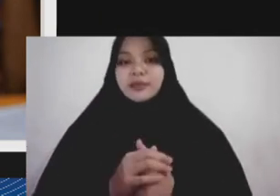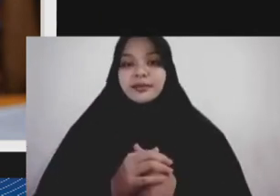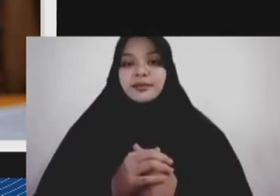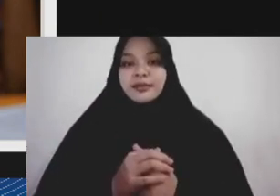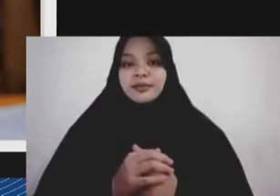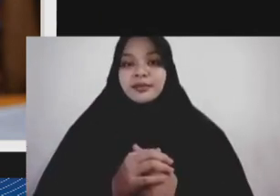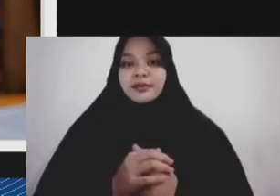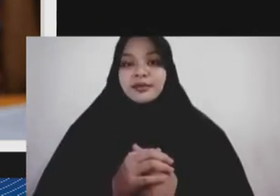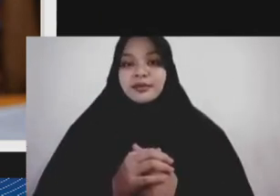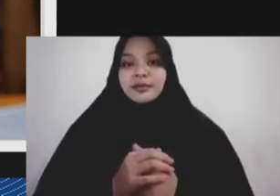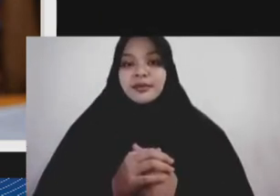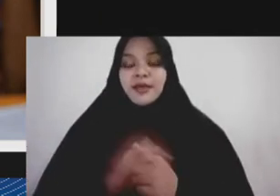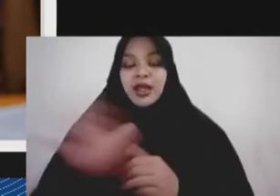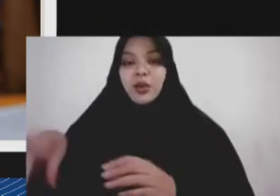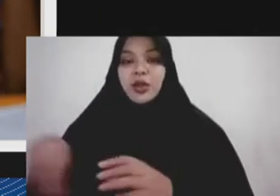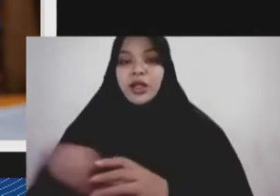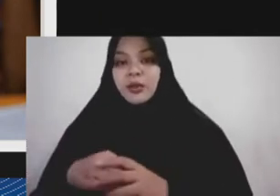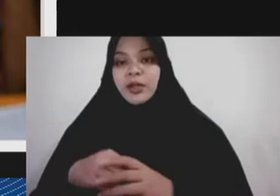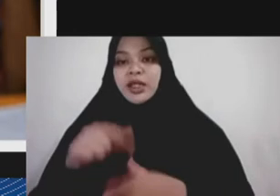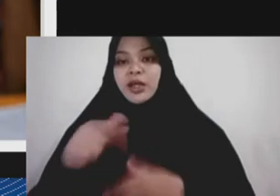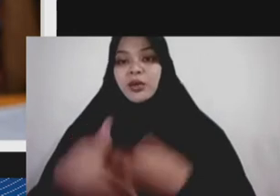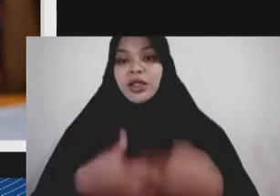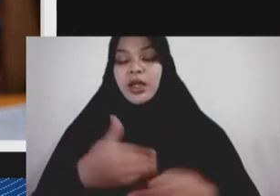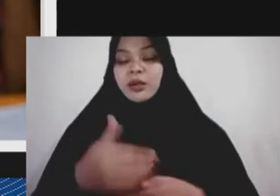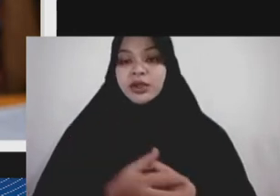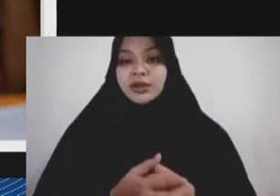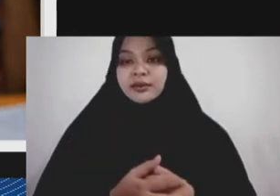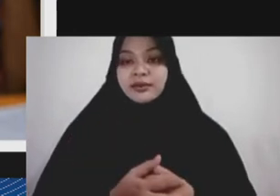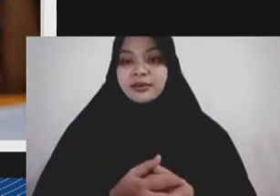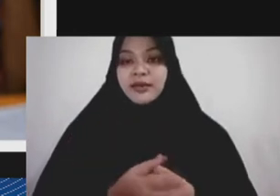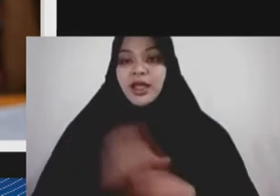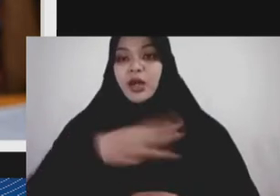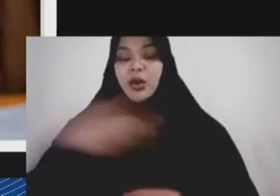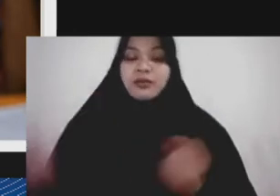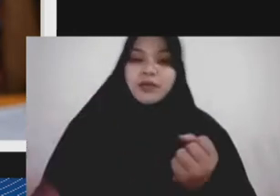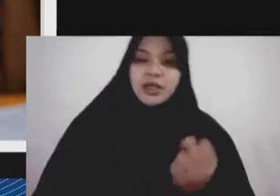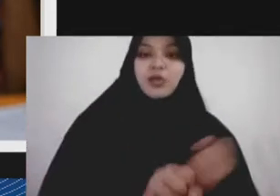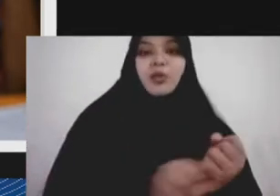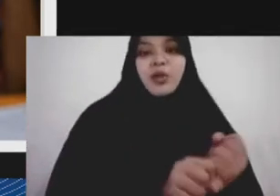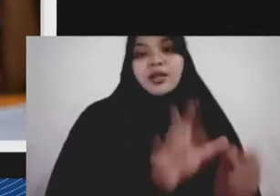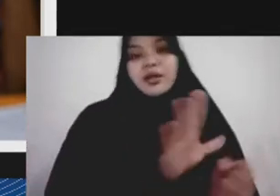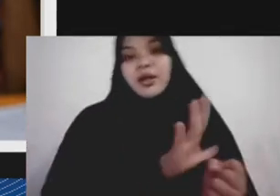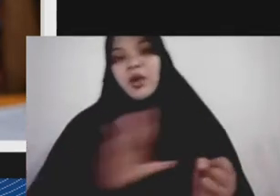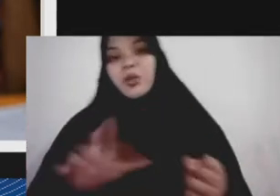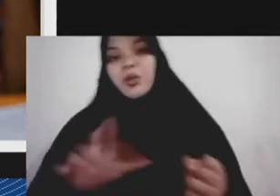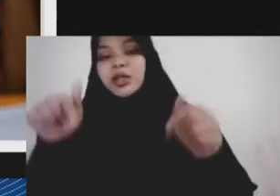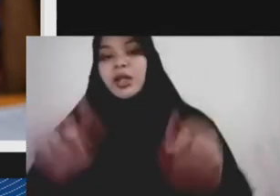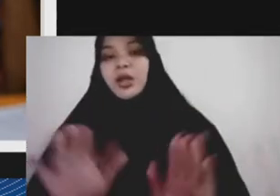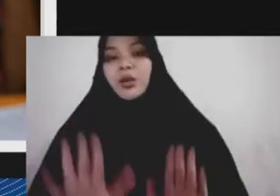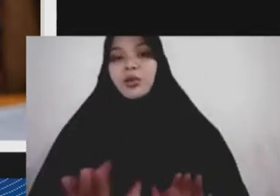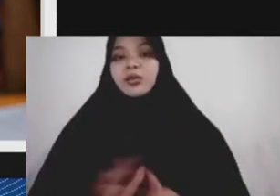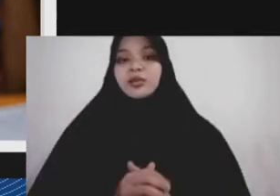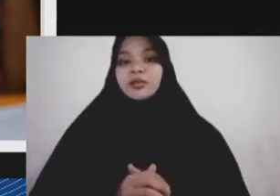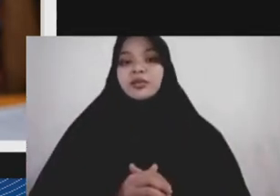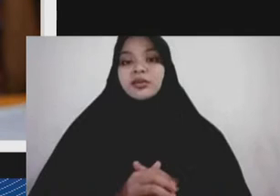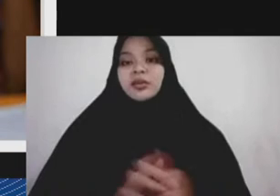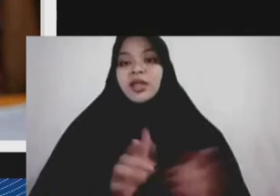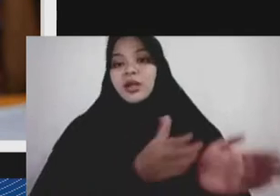It could include also targeting economic support along with case management, which is our next